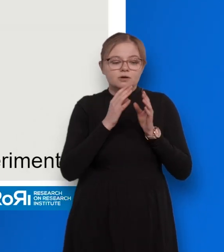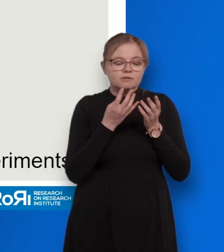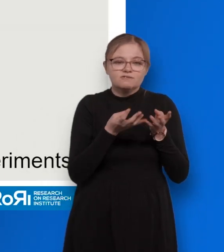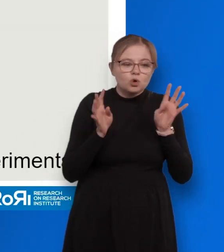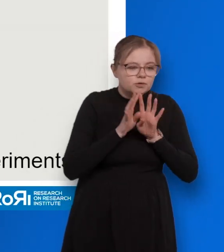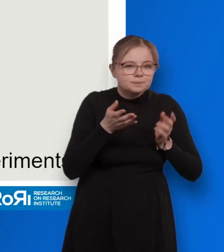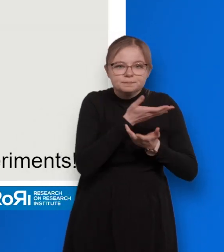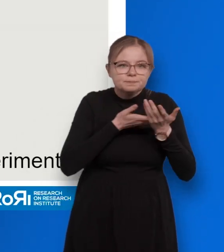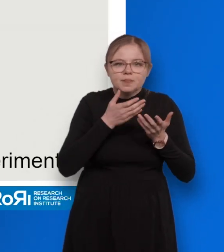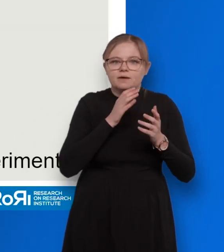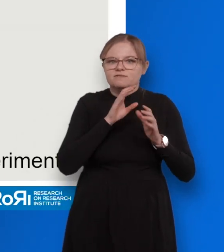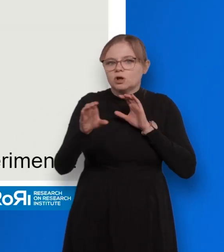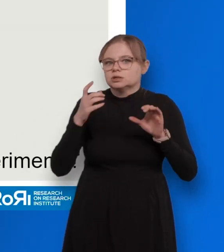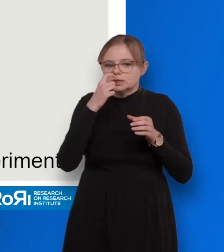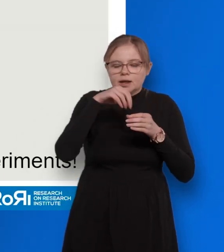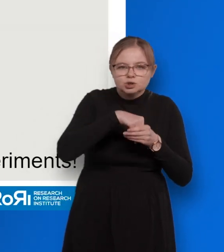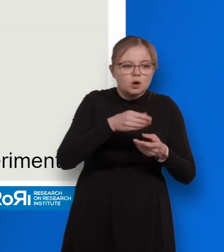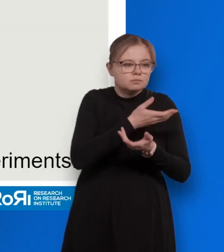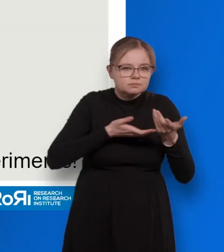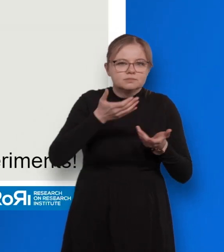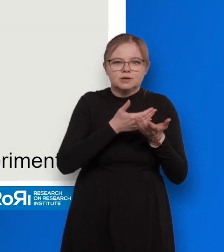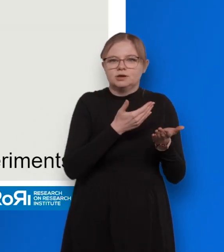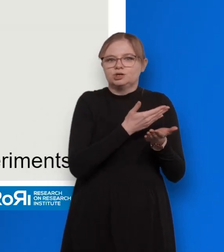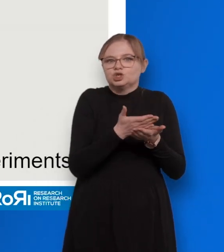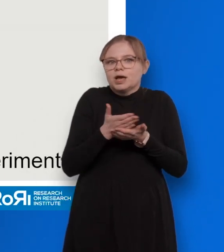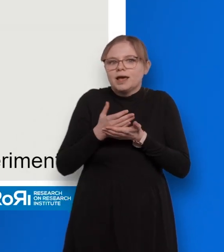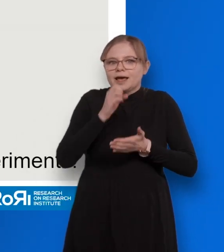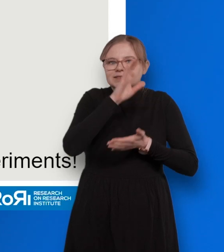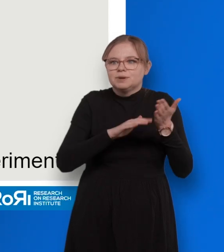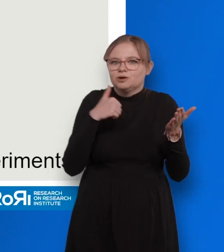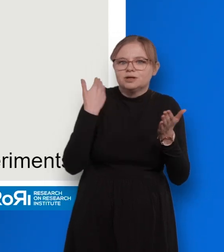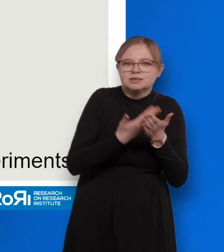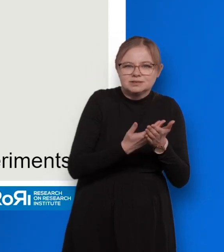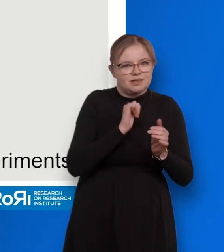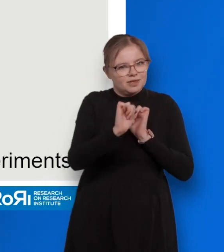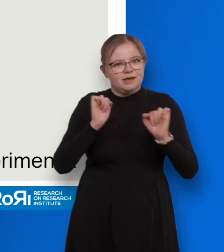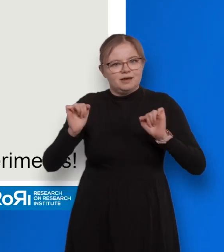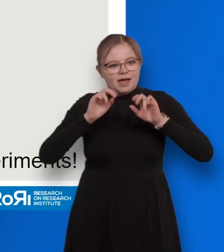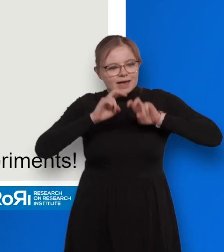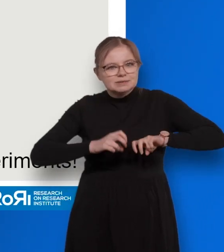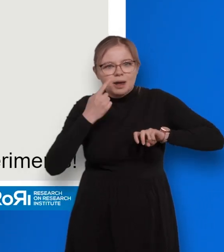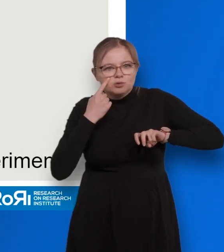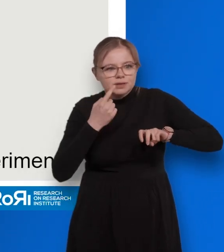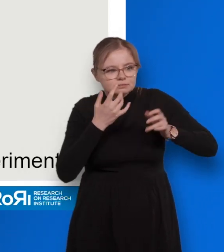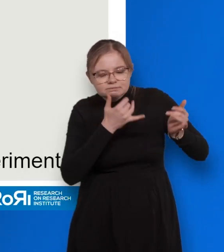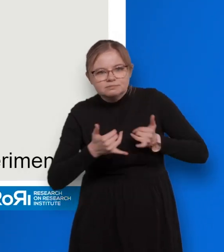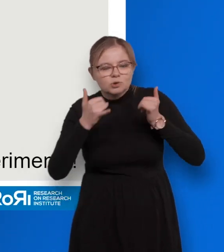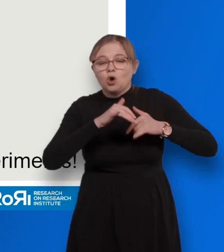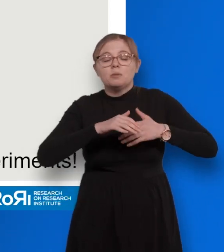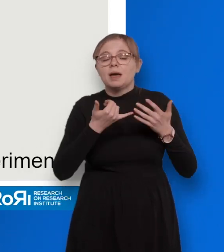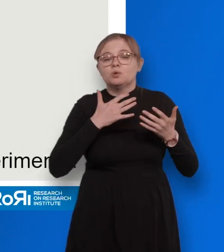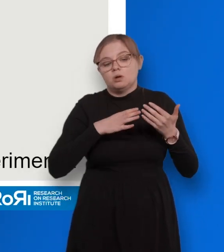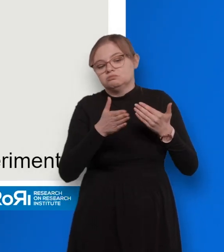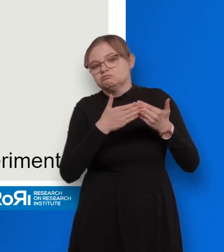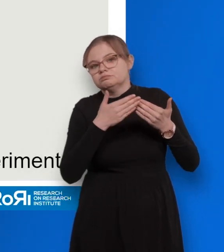forum which funders can join, where they can kind of share experience of experiments that they've done or that they might want to